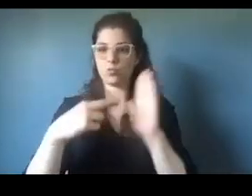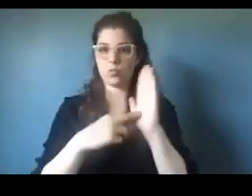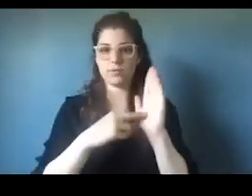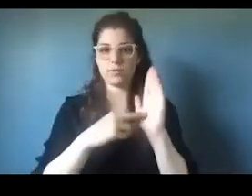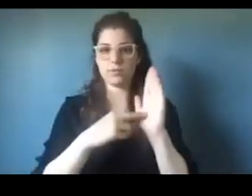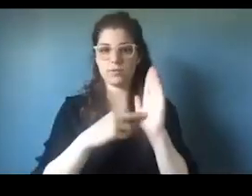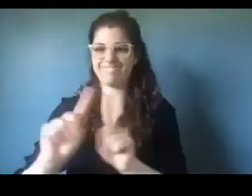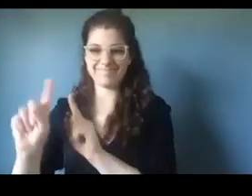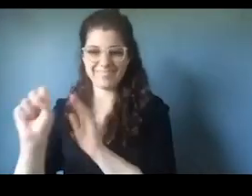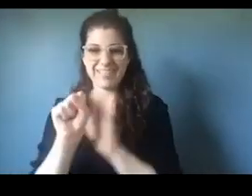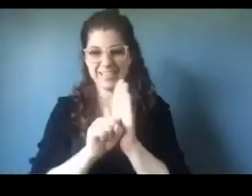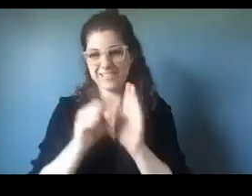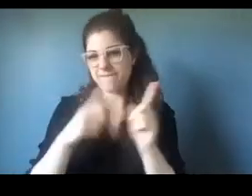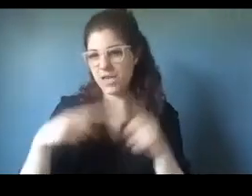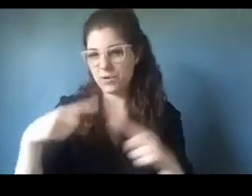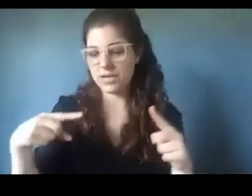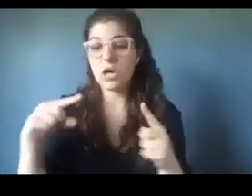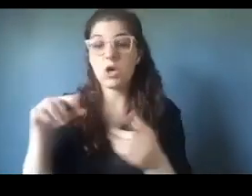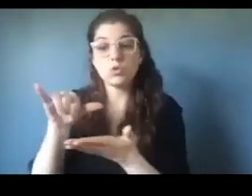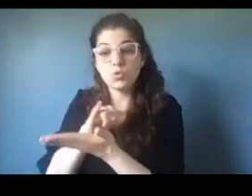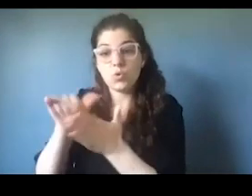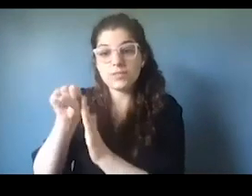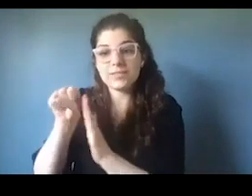about the rules in New York State just as an example.